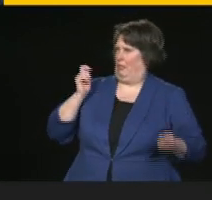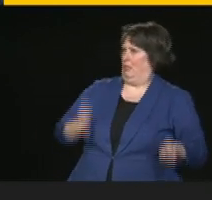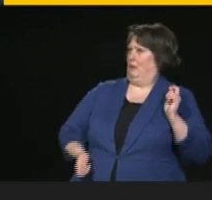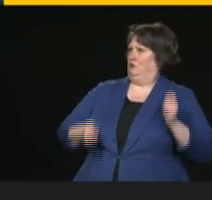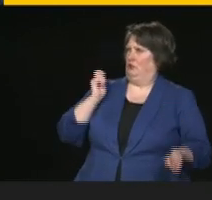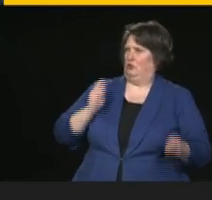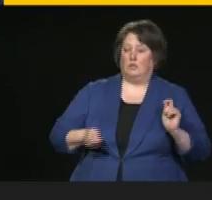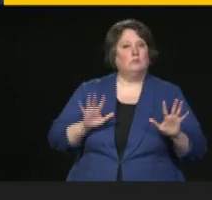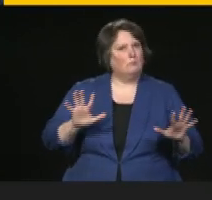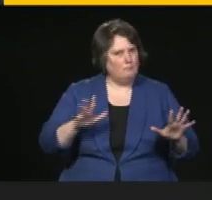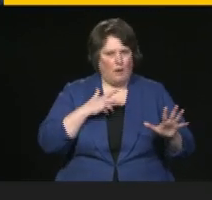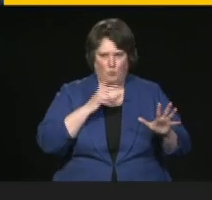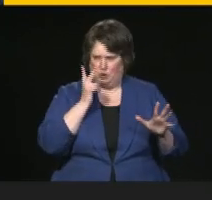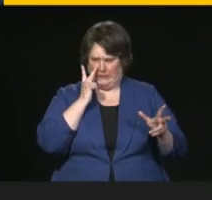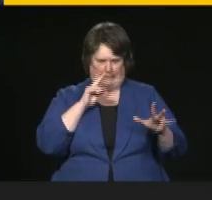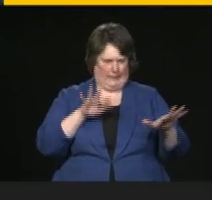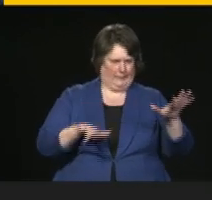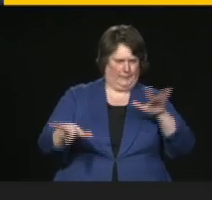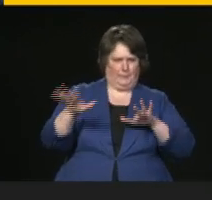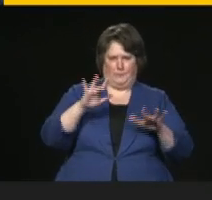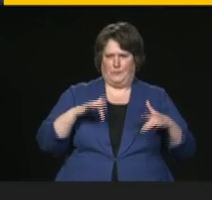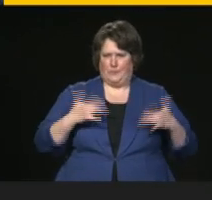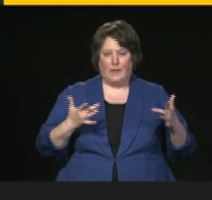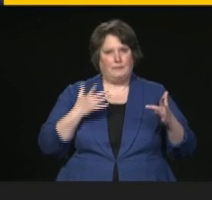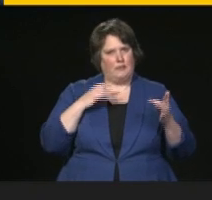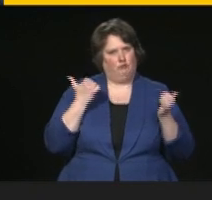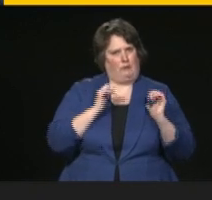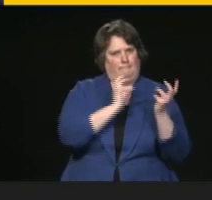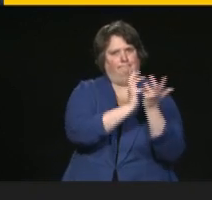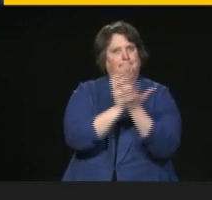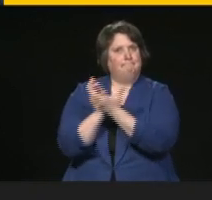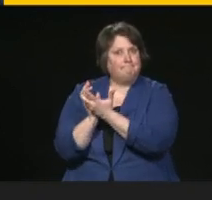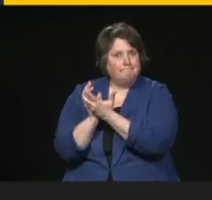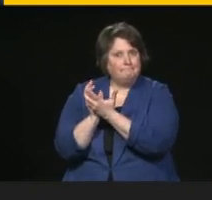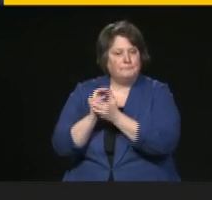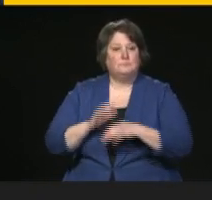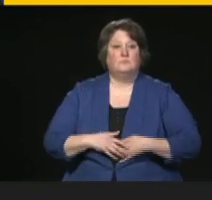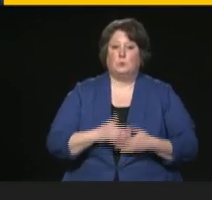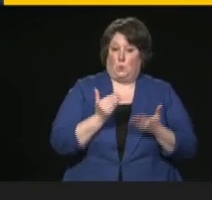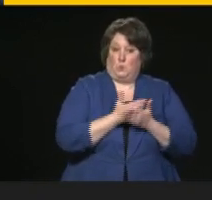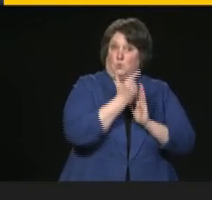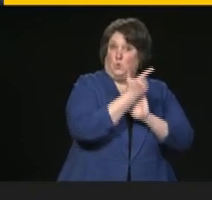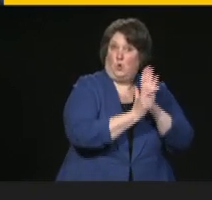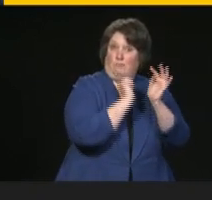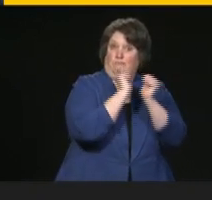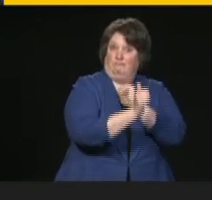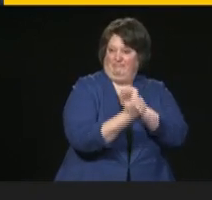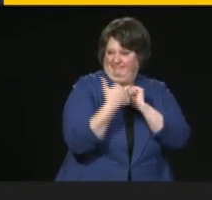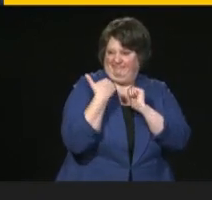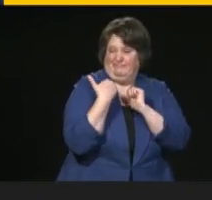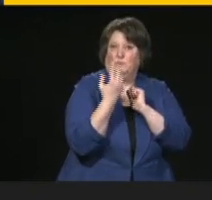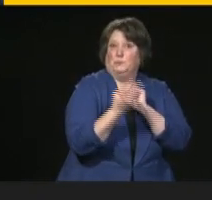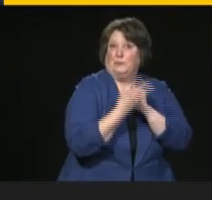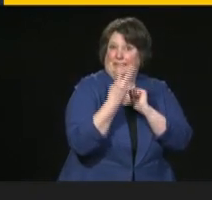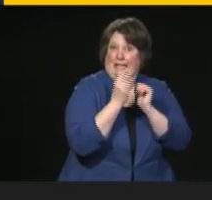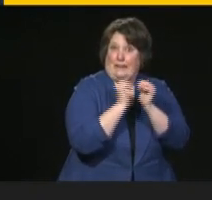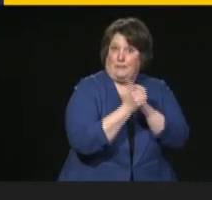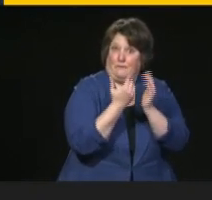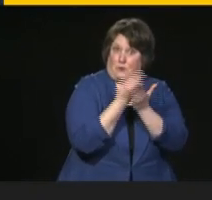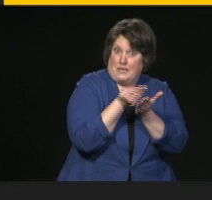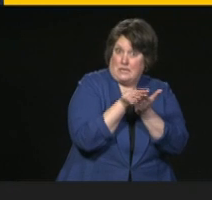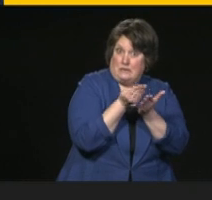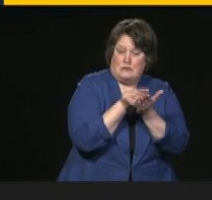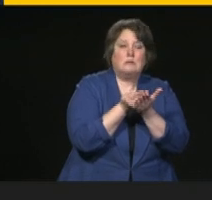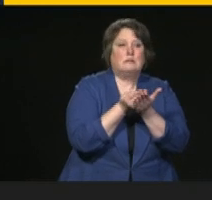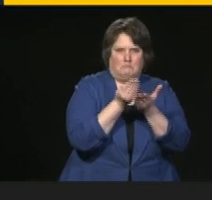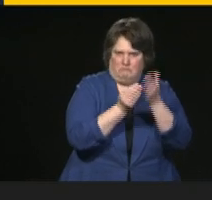passed represents, when you look at the direct measures to people, $52 billion in direct